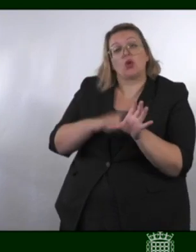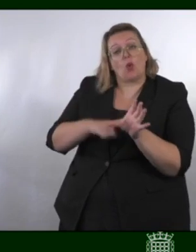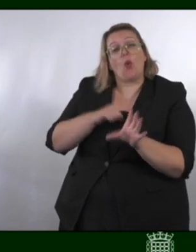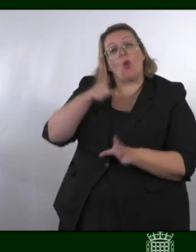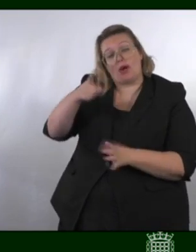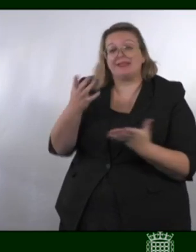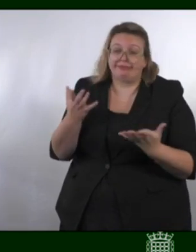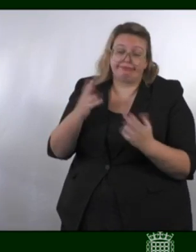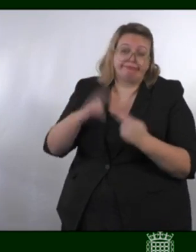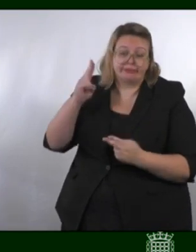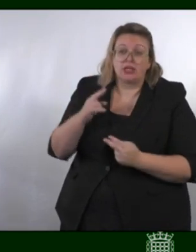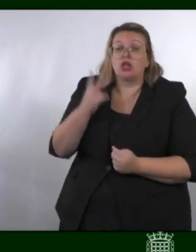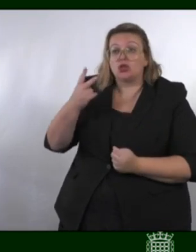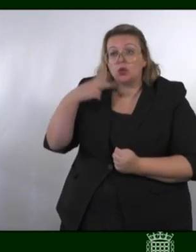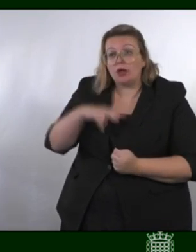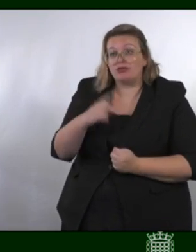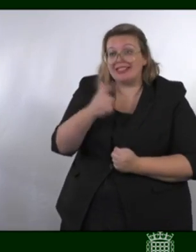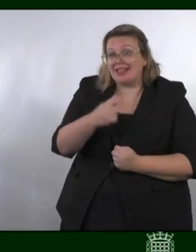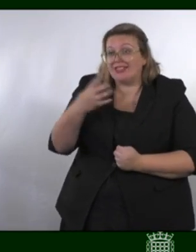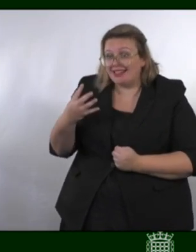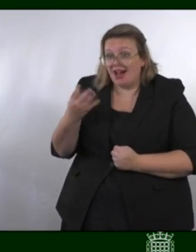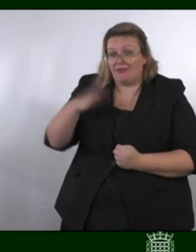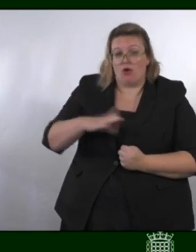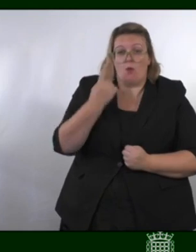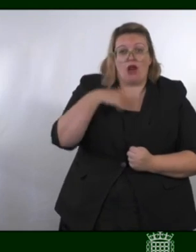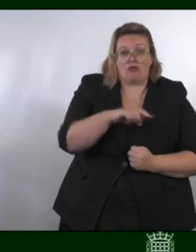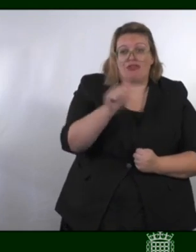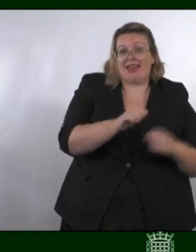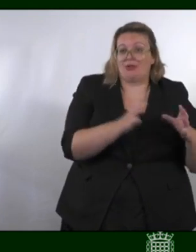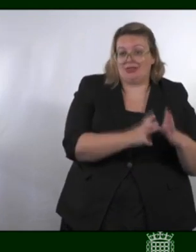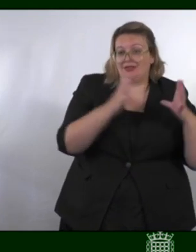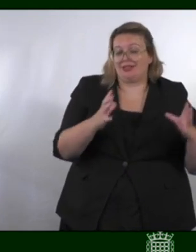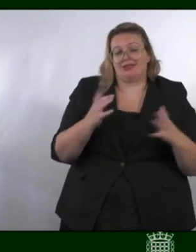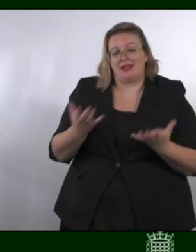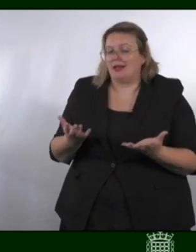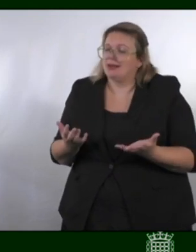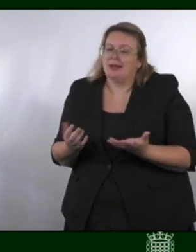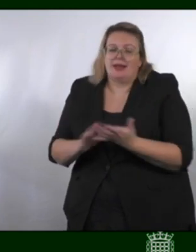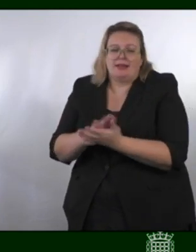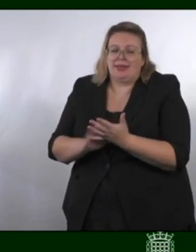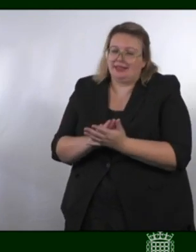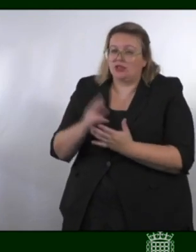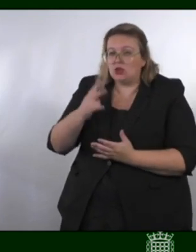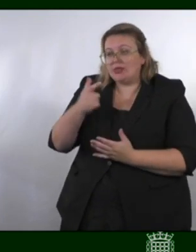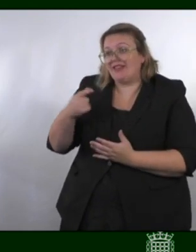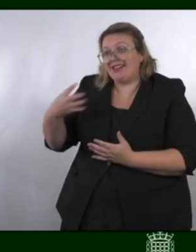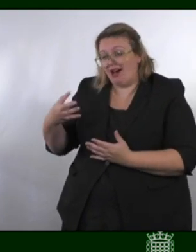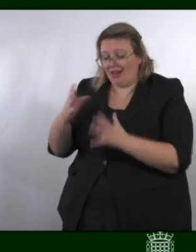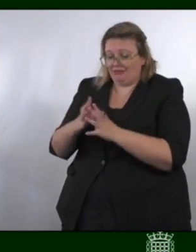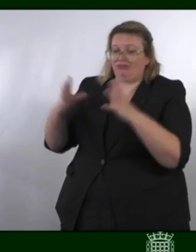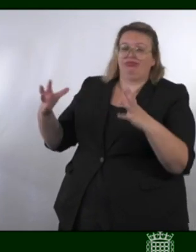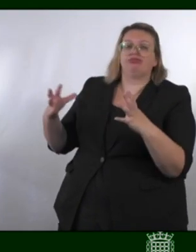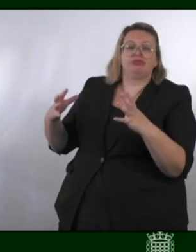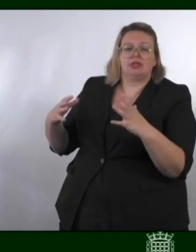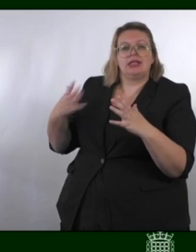running at 279 per 100,000, and we must get it down. But we can get it down. We